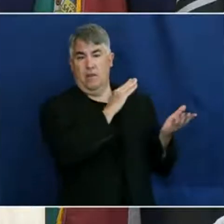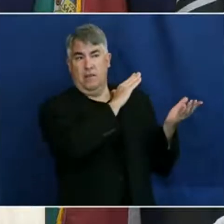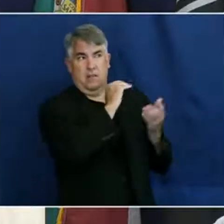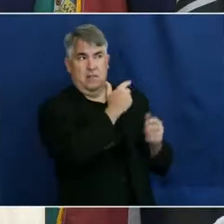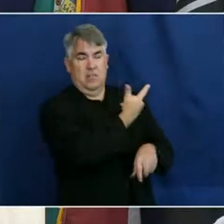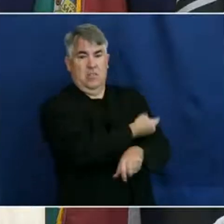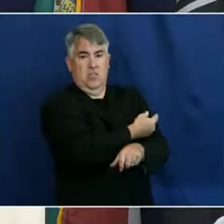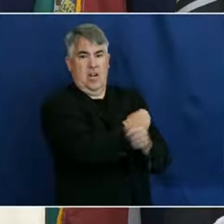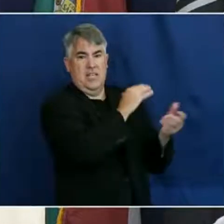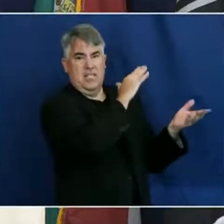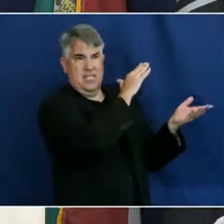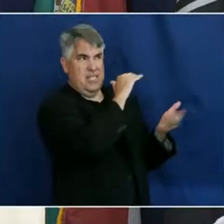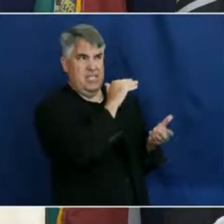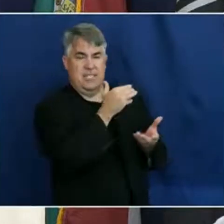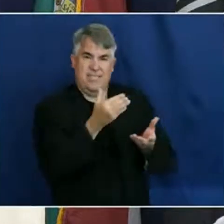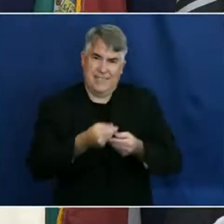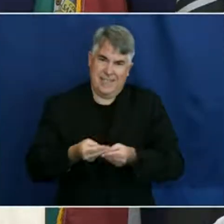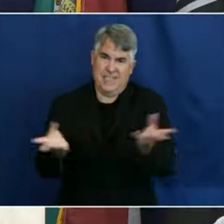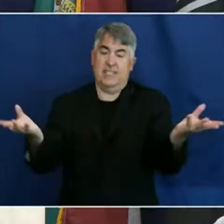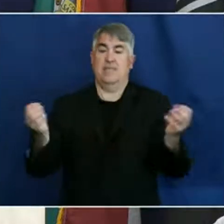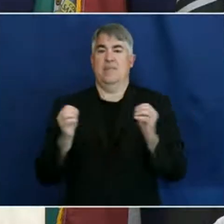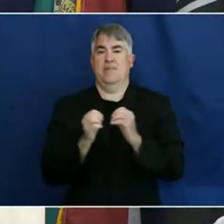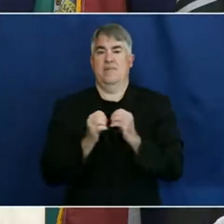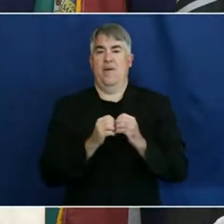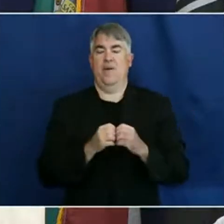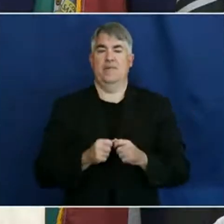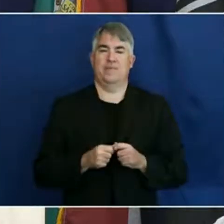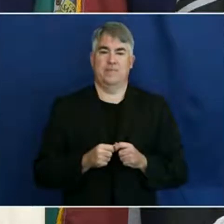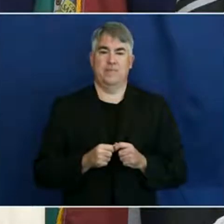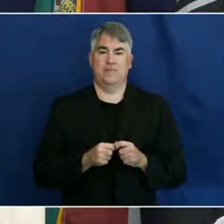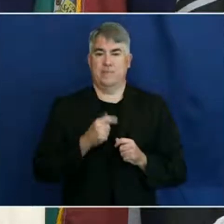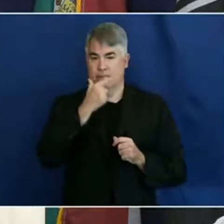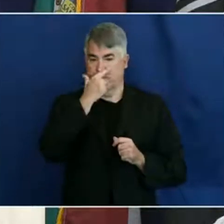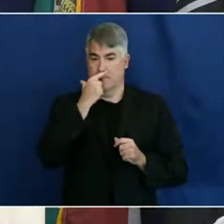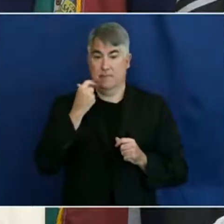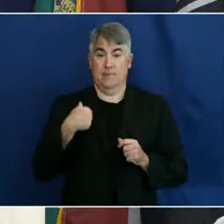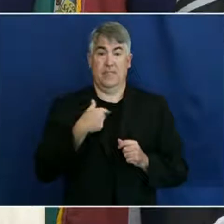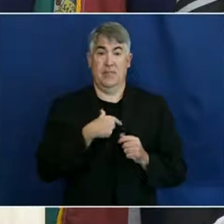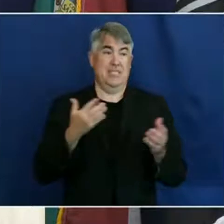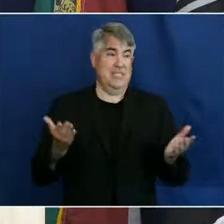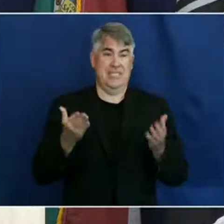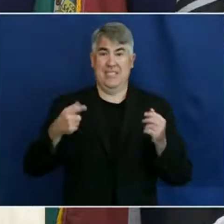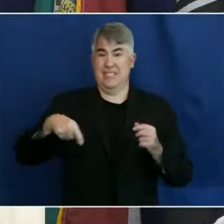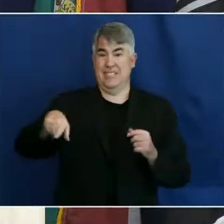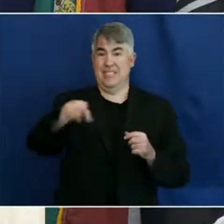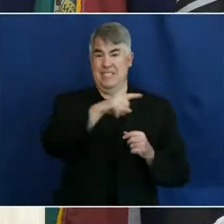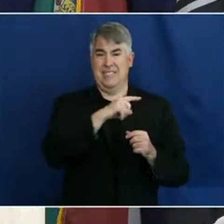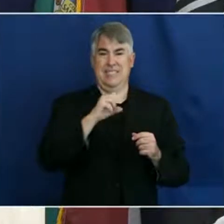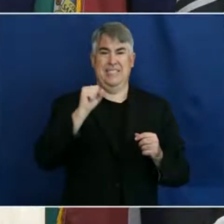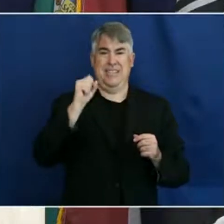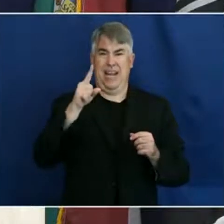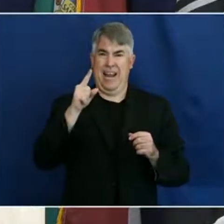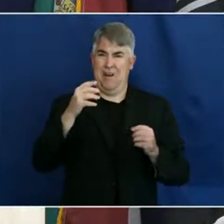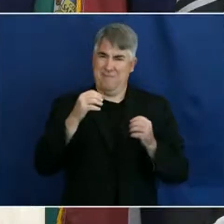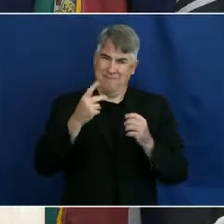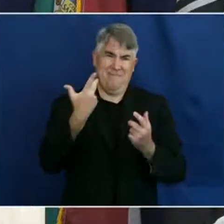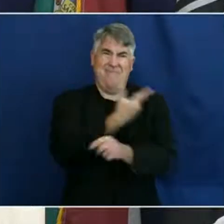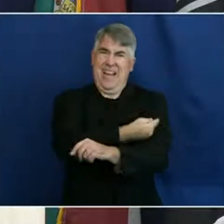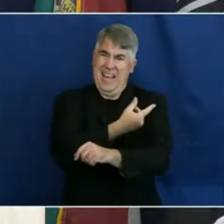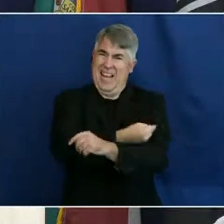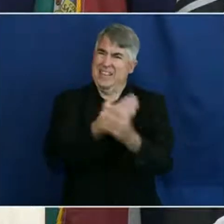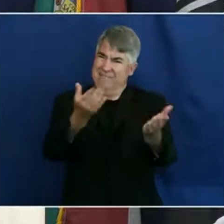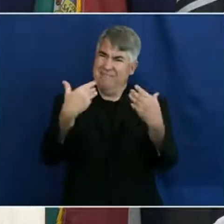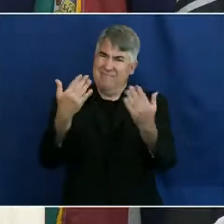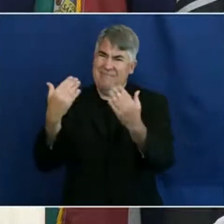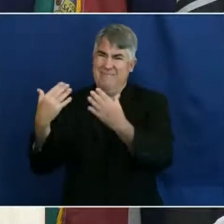look like for vaccines in the coming days. But we remain encouraged by the speed at which San Diegans are getting the vaccine. We still